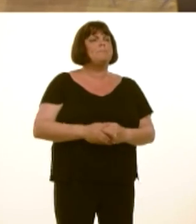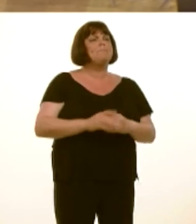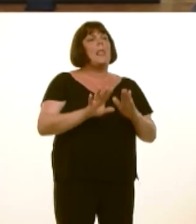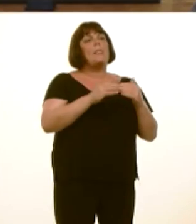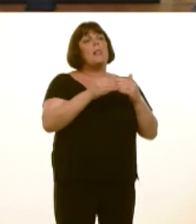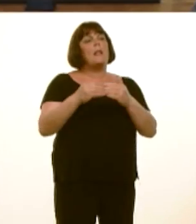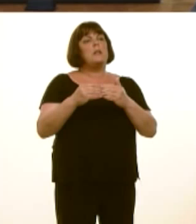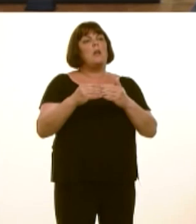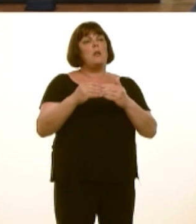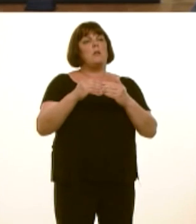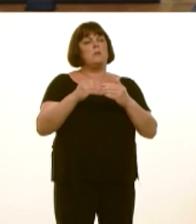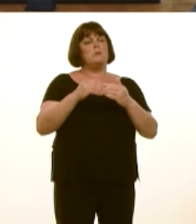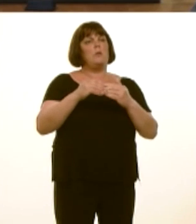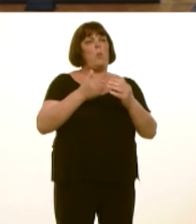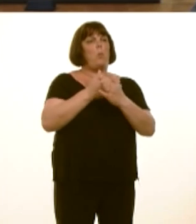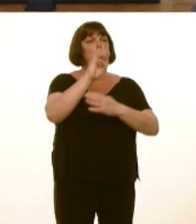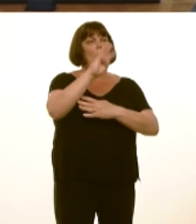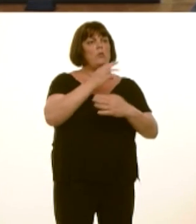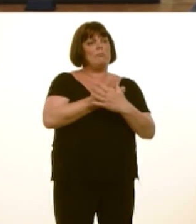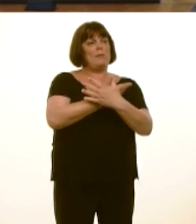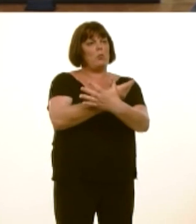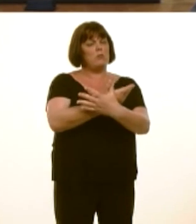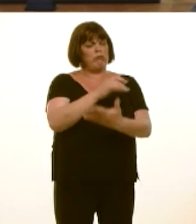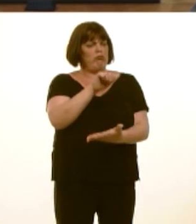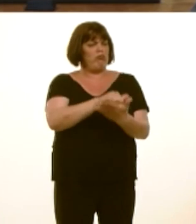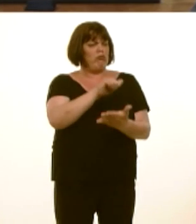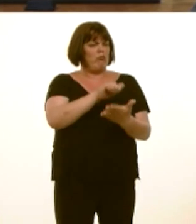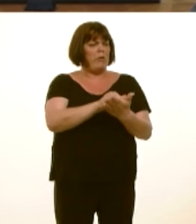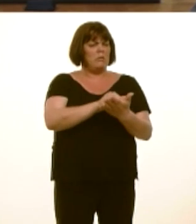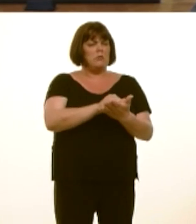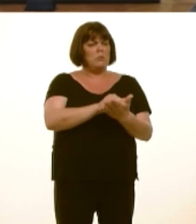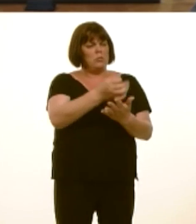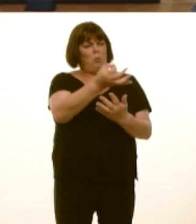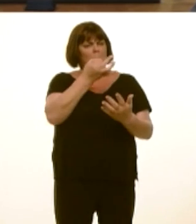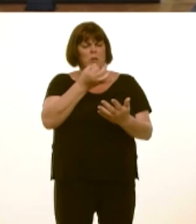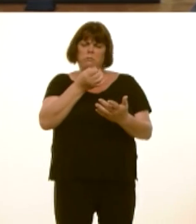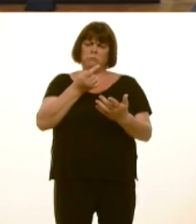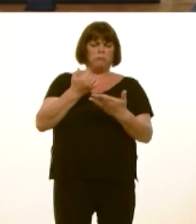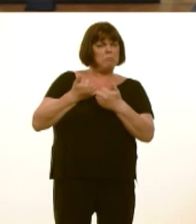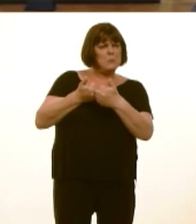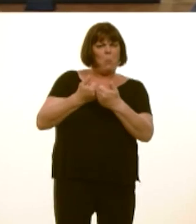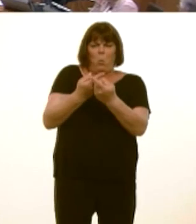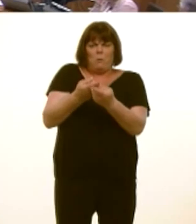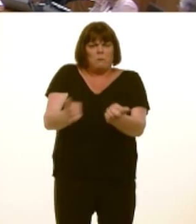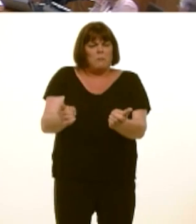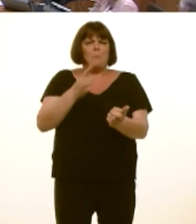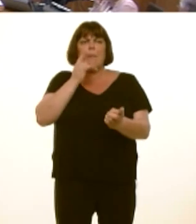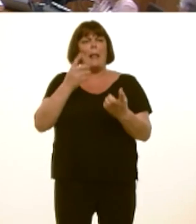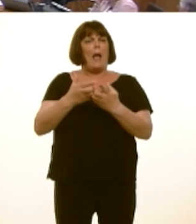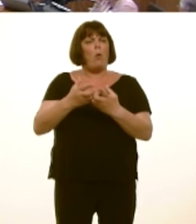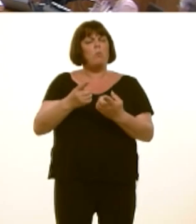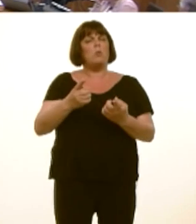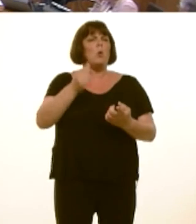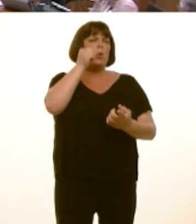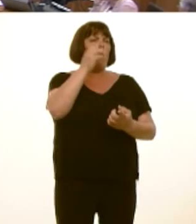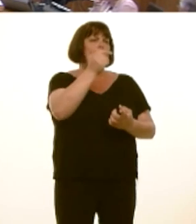correct to ask what services should be made available to people to deal with the aftermath. In many ways, of course, the physical injuries that